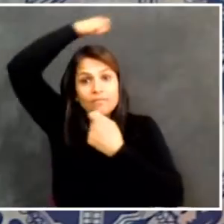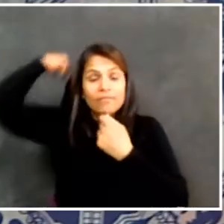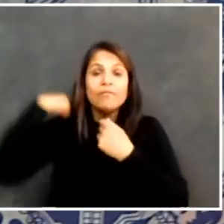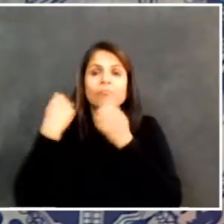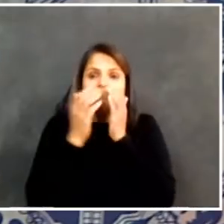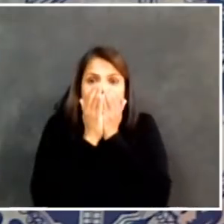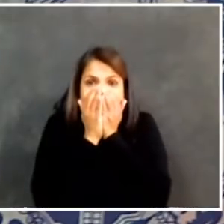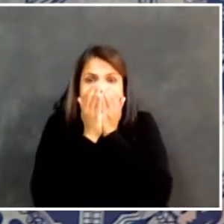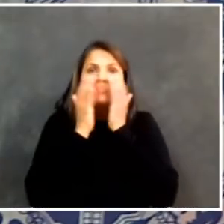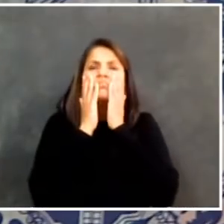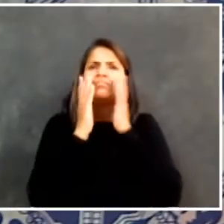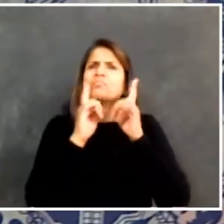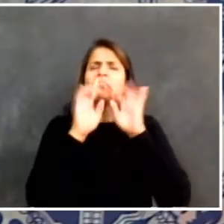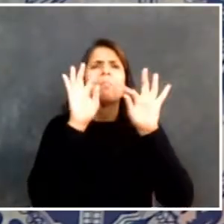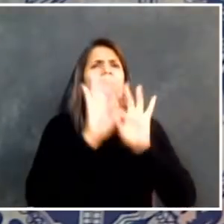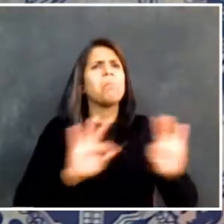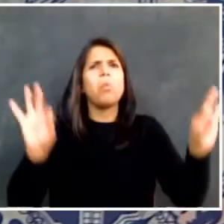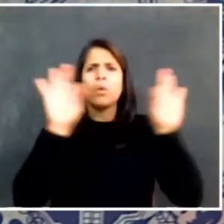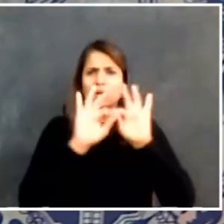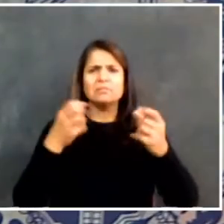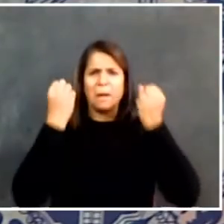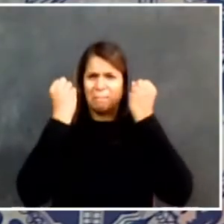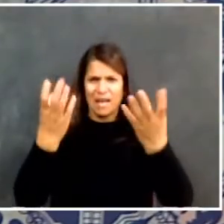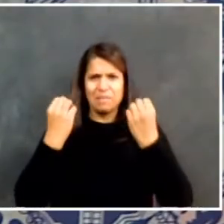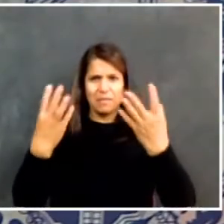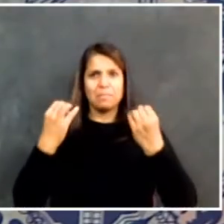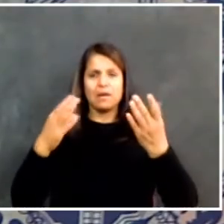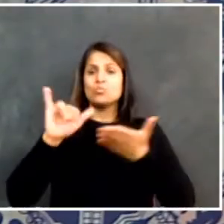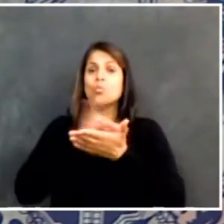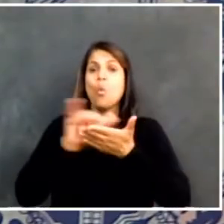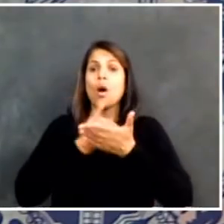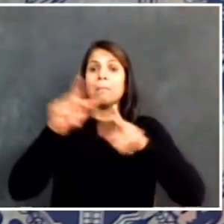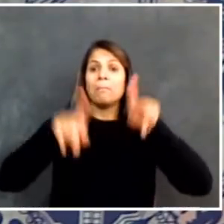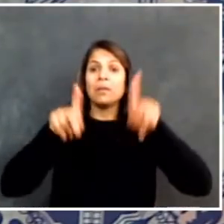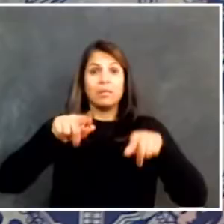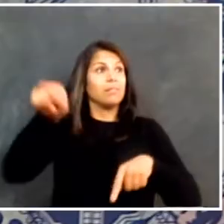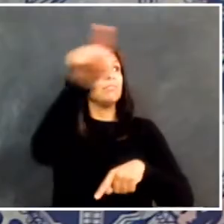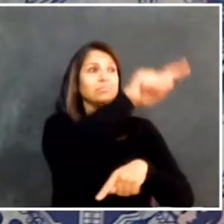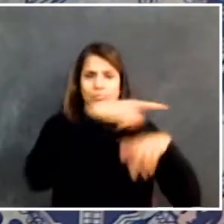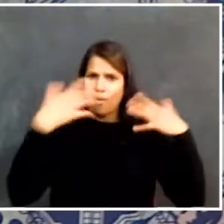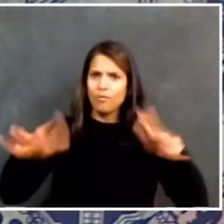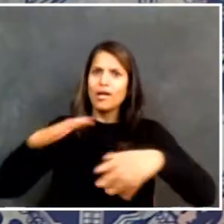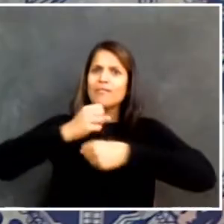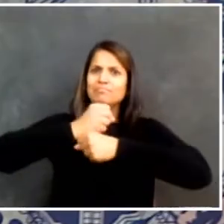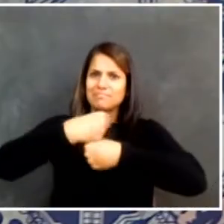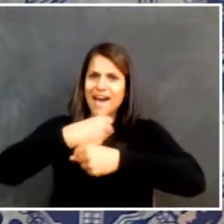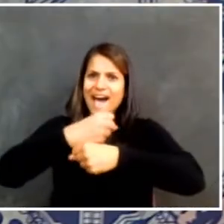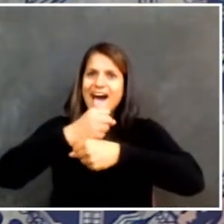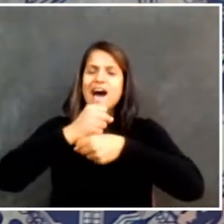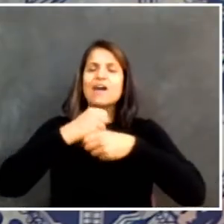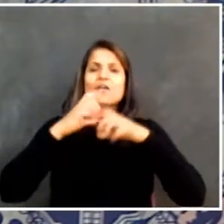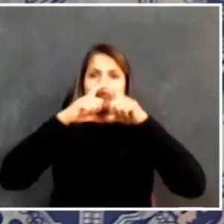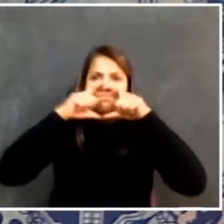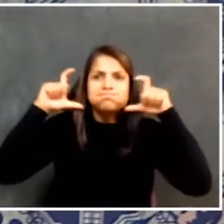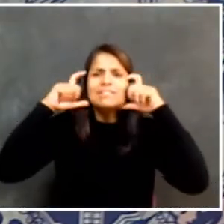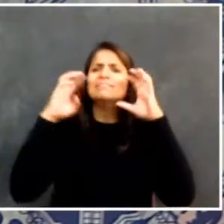a place as important and as sensitive as a grocery store or a supermarket, just put on a face covering. Protect